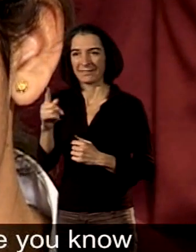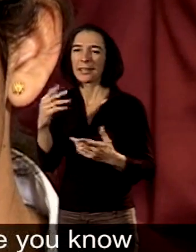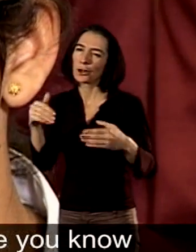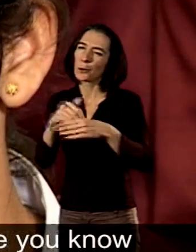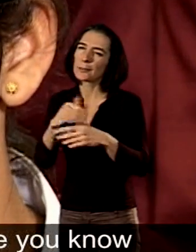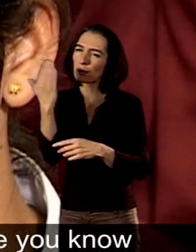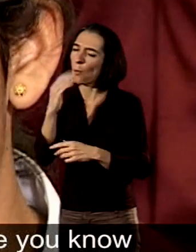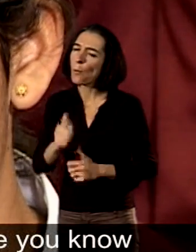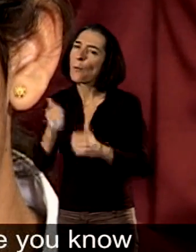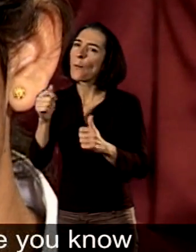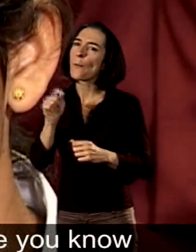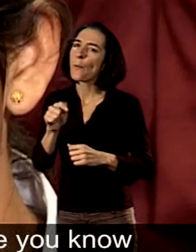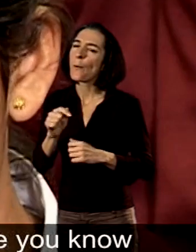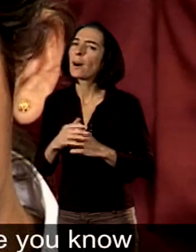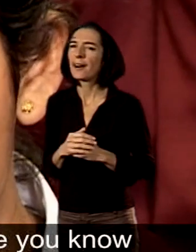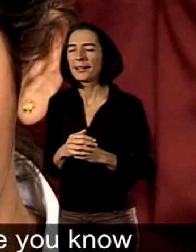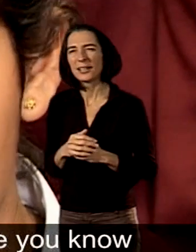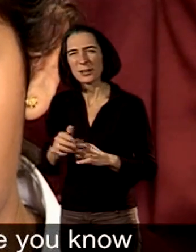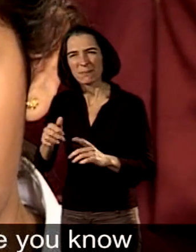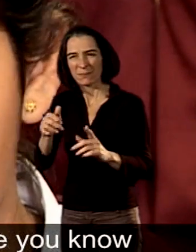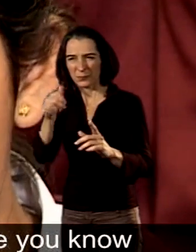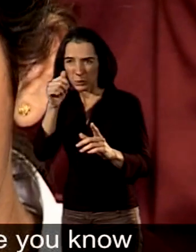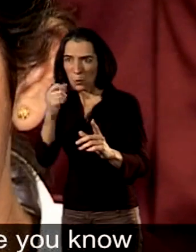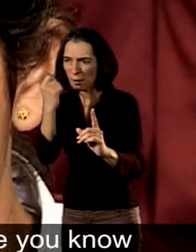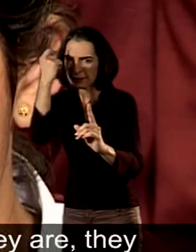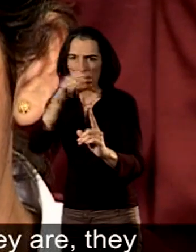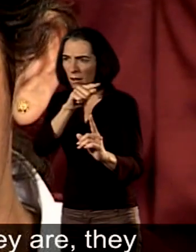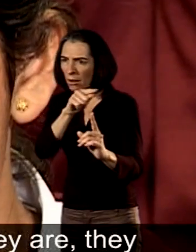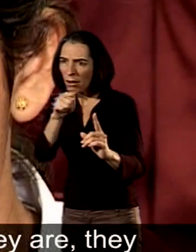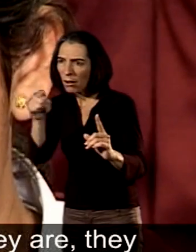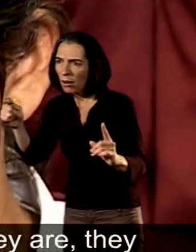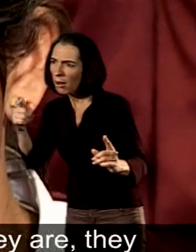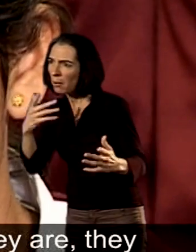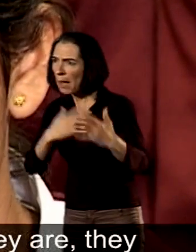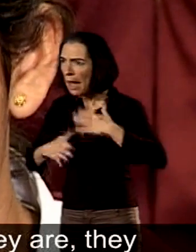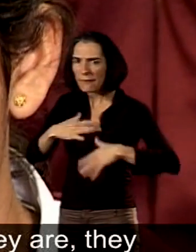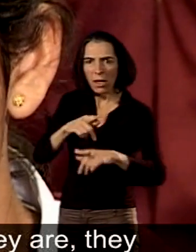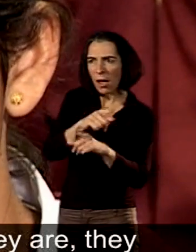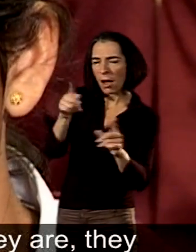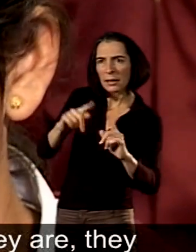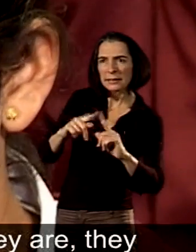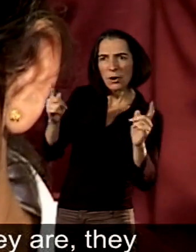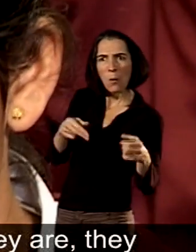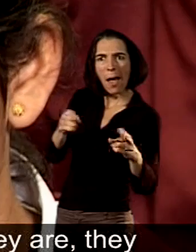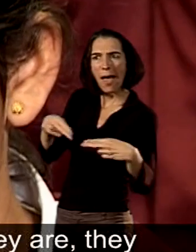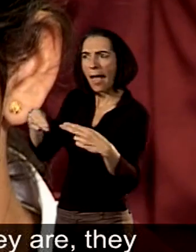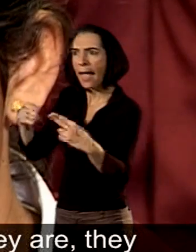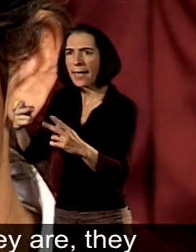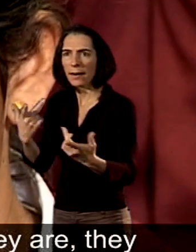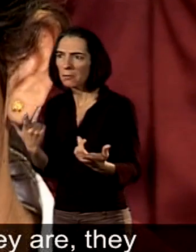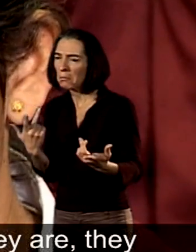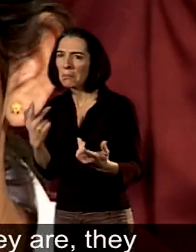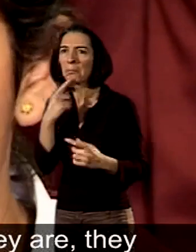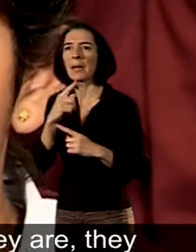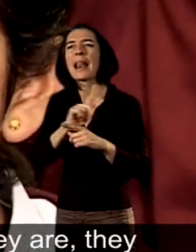good because you know how other people who are different from you know how to act, you know how they are, they behave, and